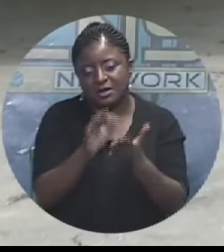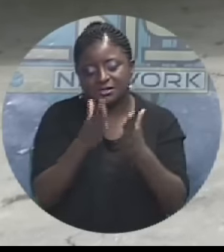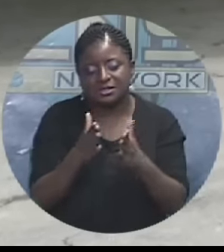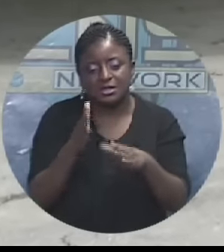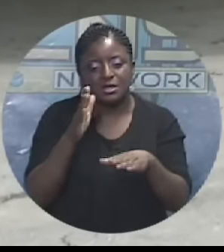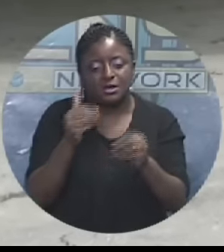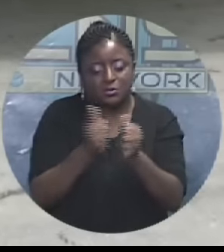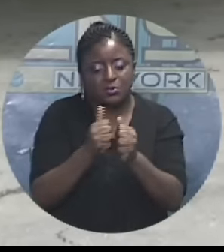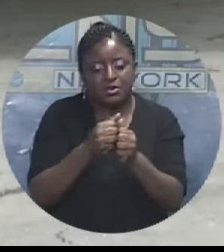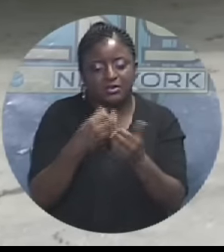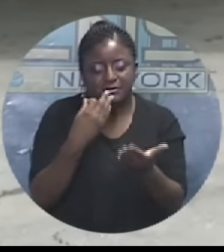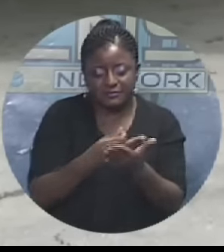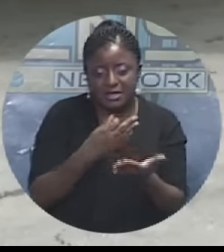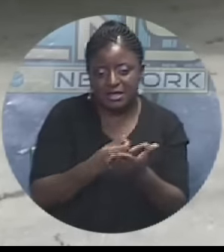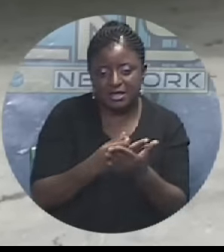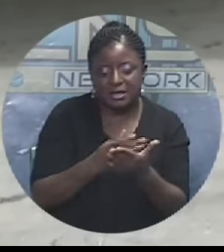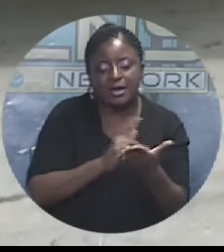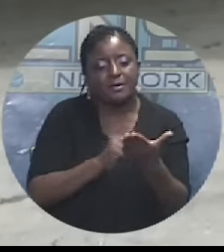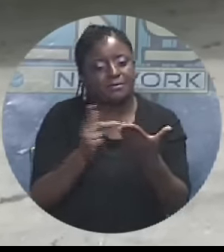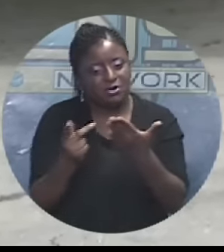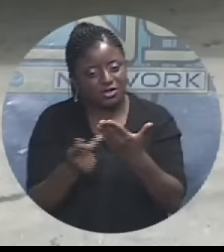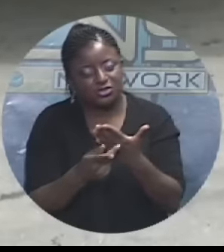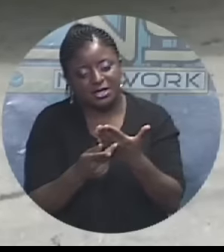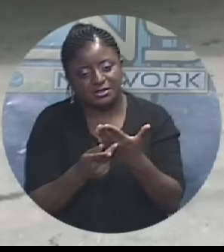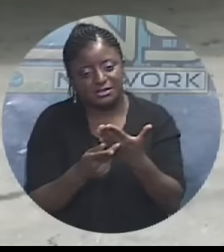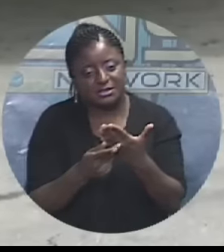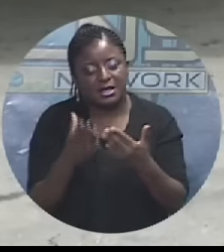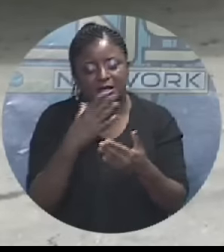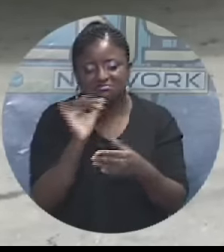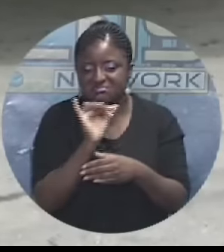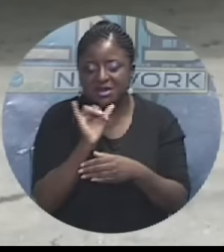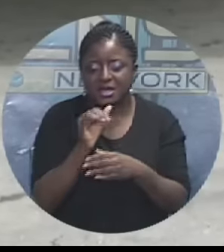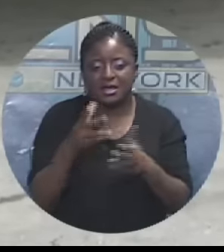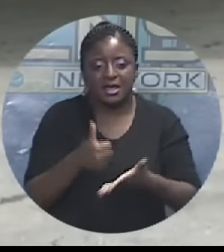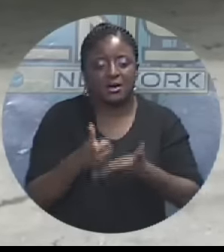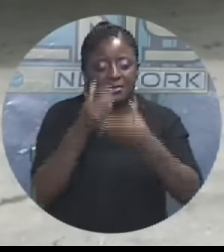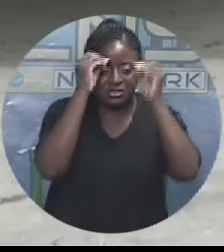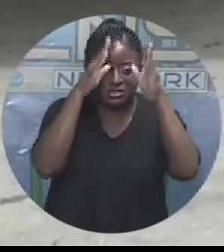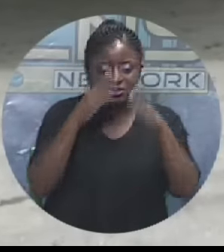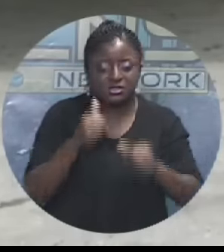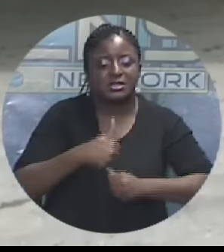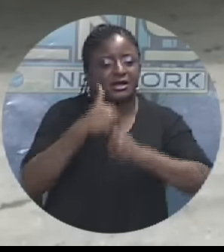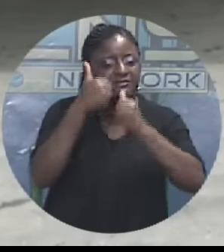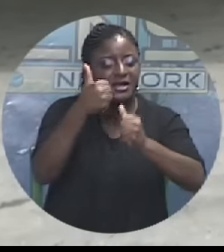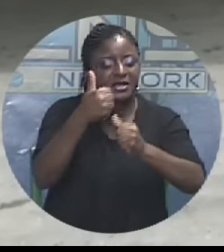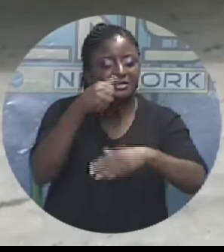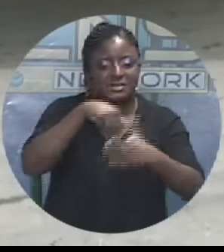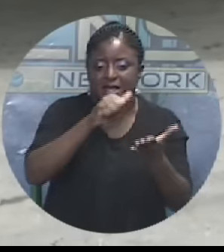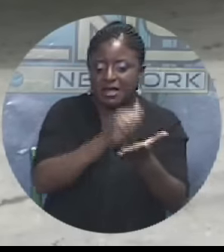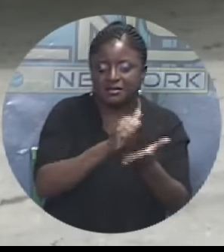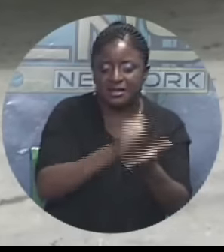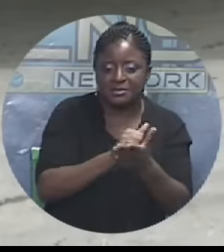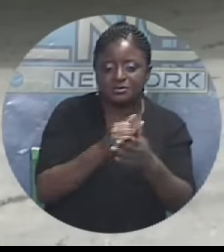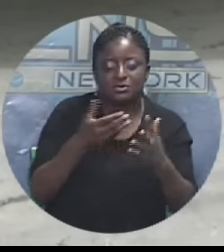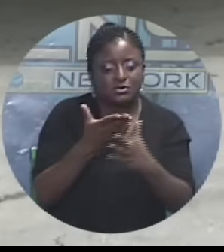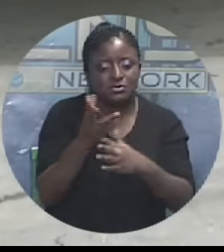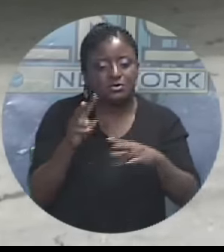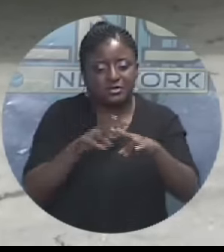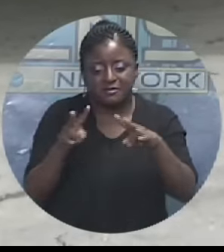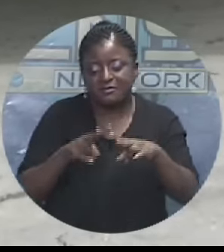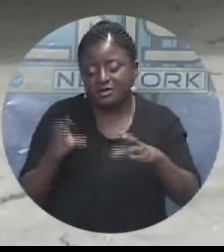funding, union projects such as helping teachers to advance academically through the various colleges and the allowance